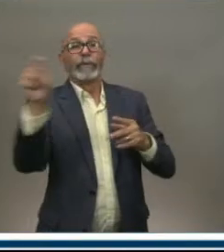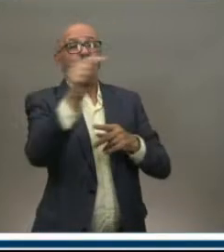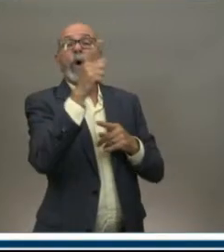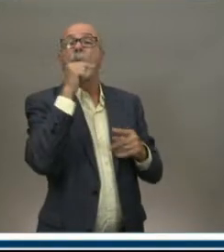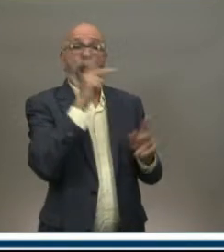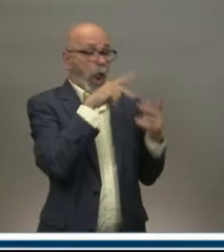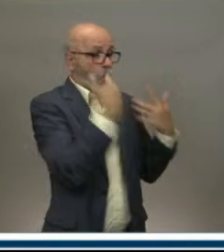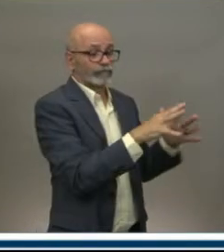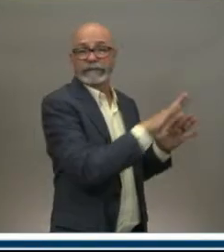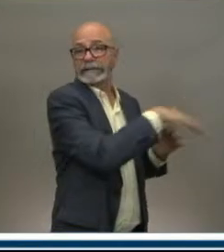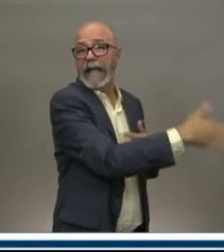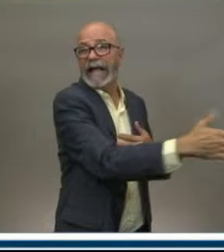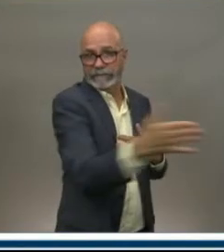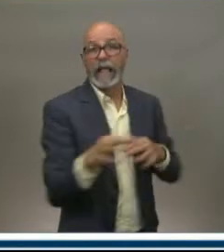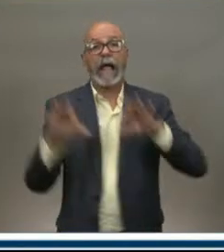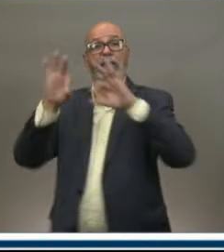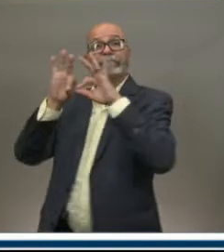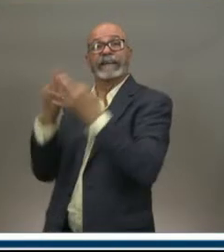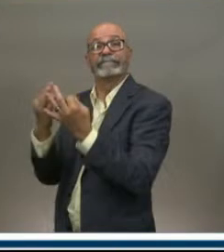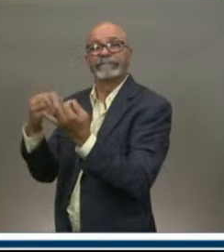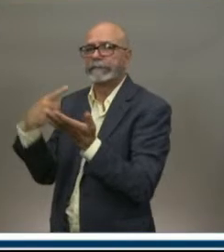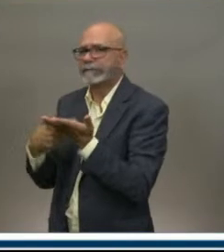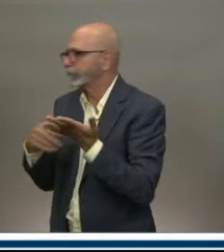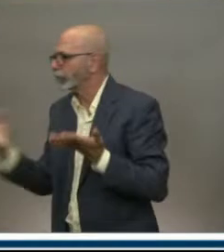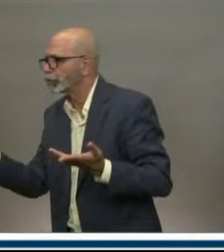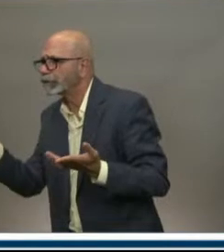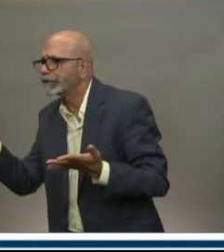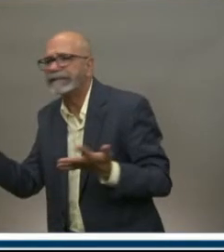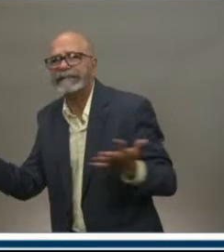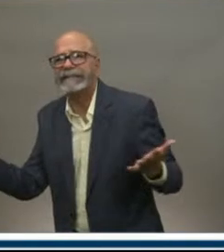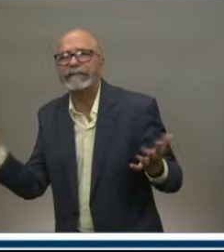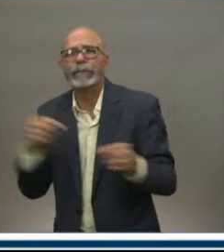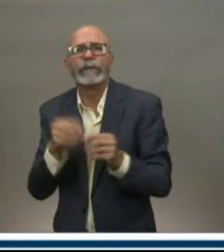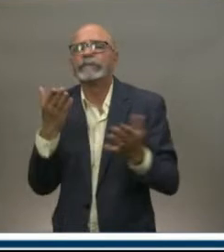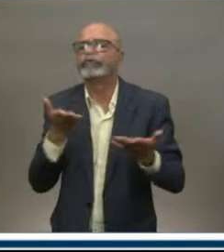comes from the report is for us